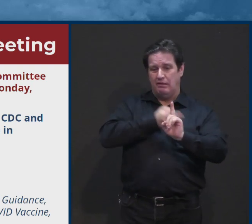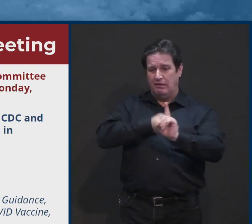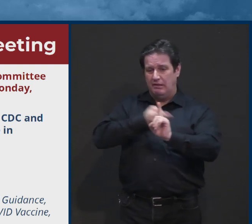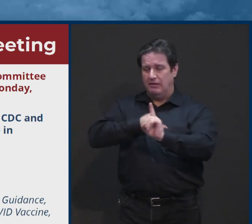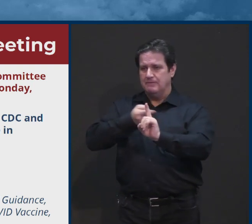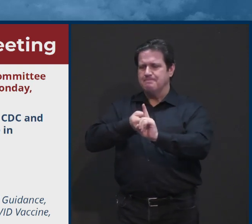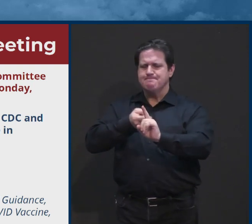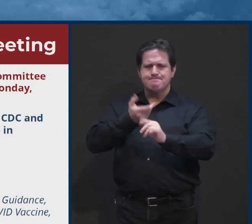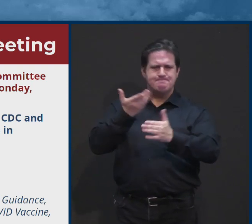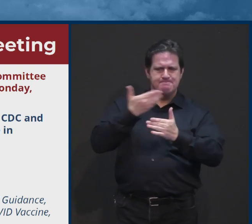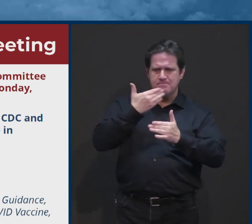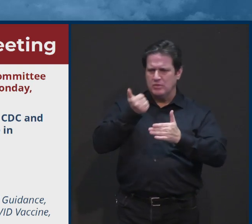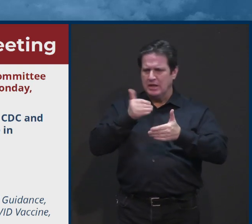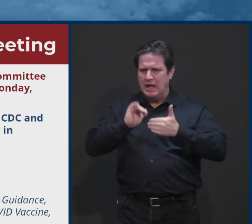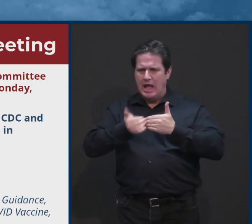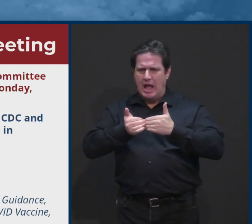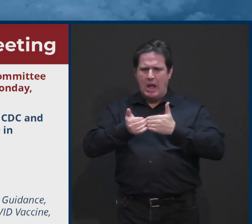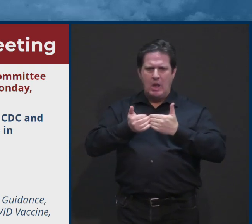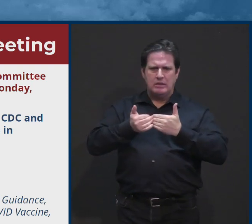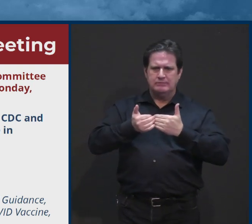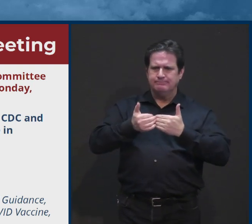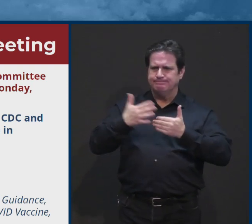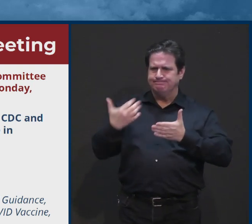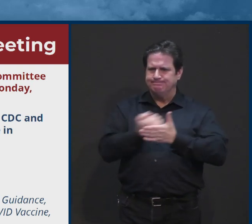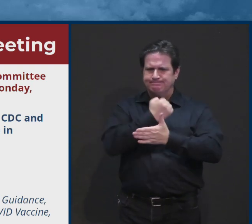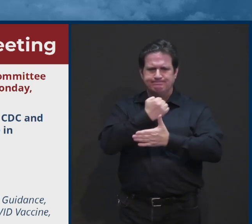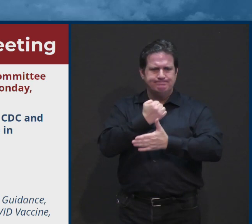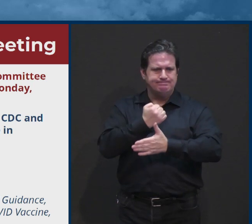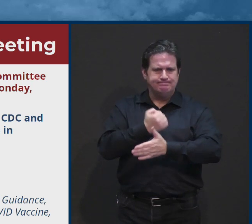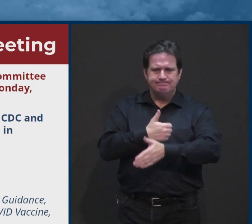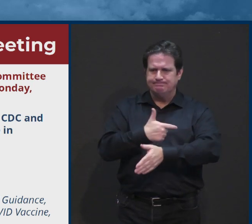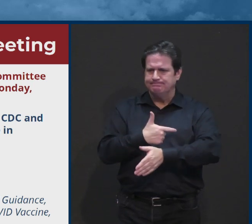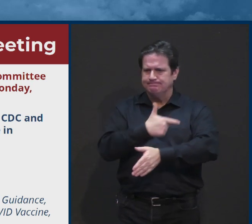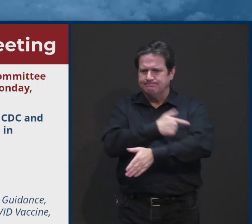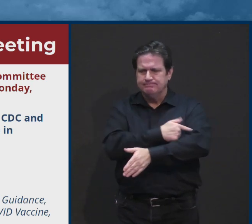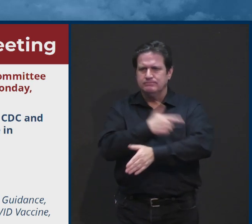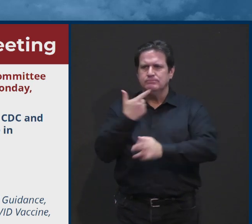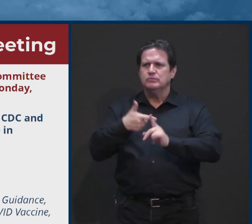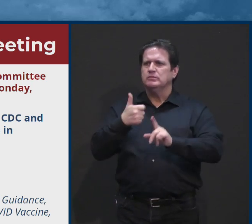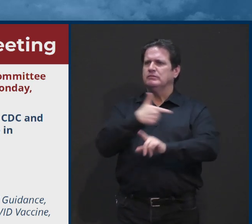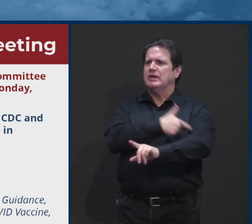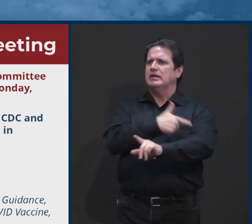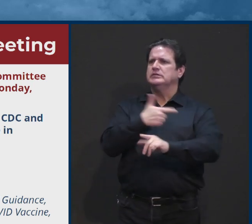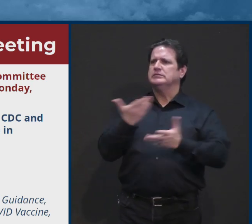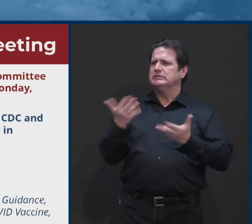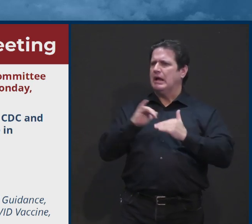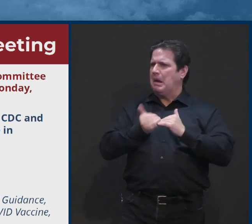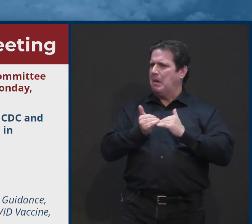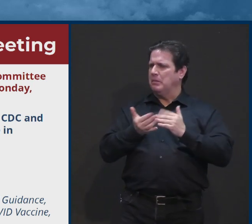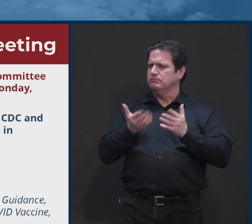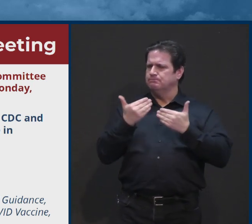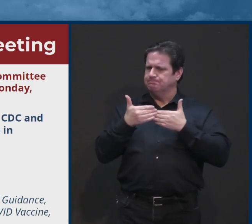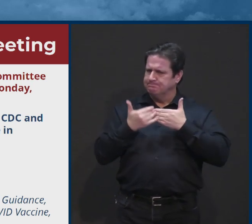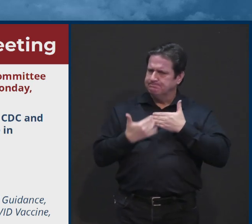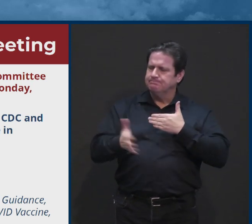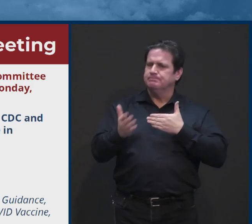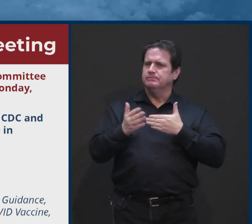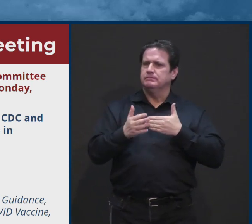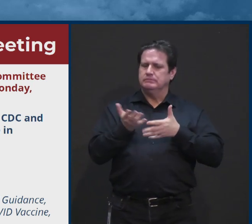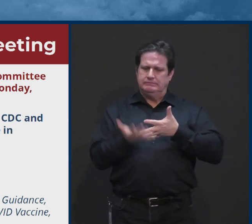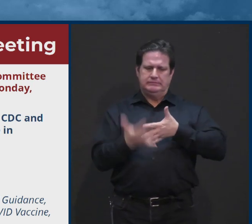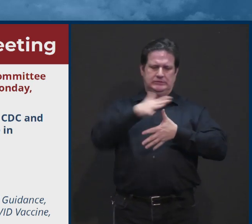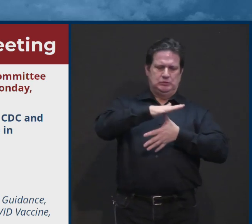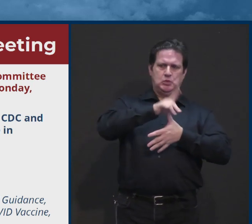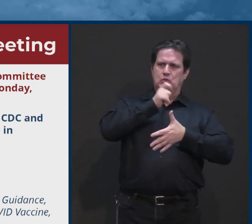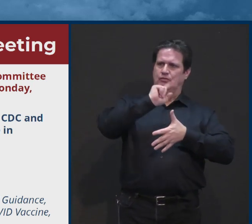at, what's the best way to maximize the benefits and minimize any harm from these vaccine and prioritize